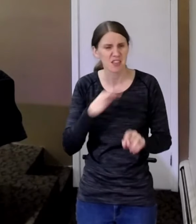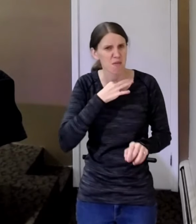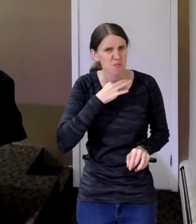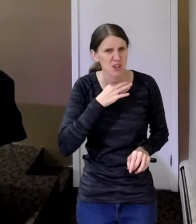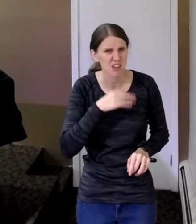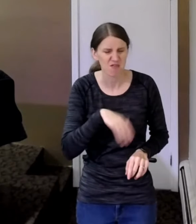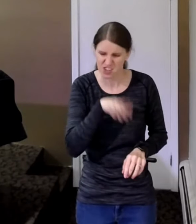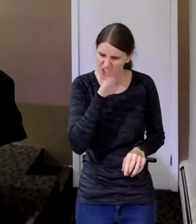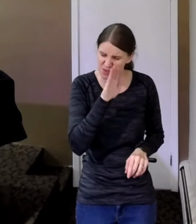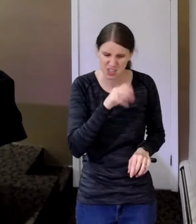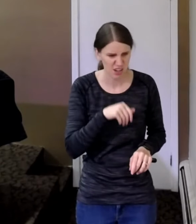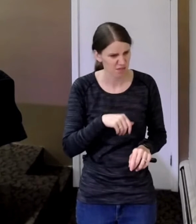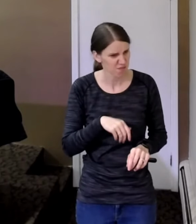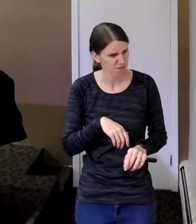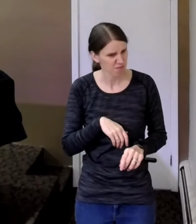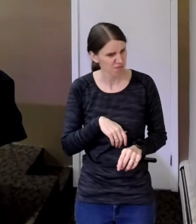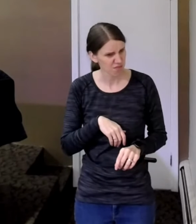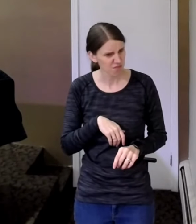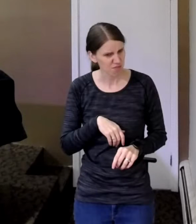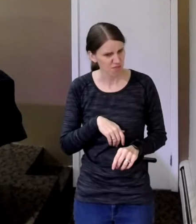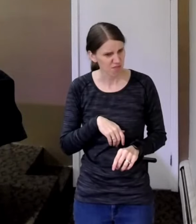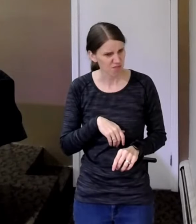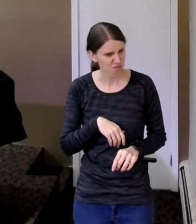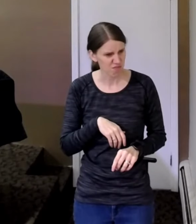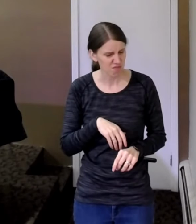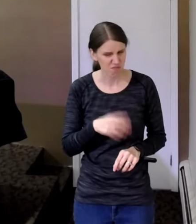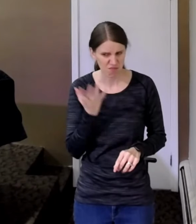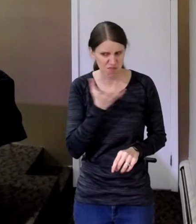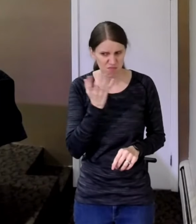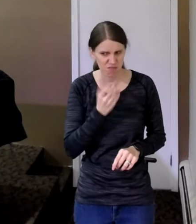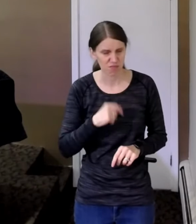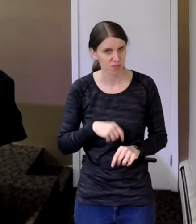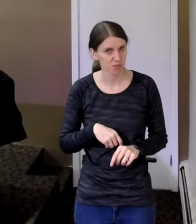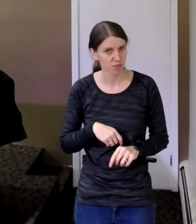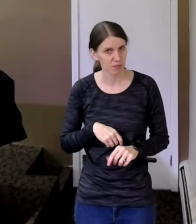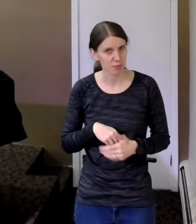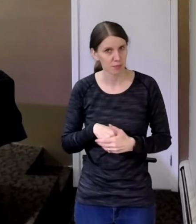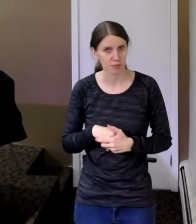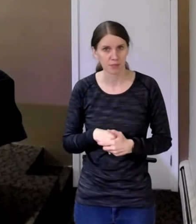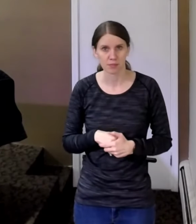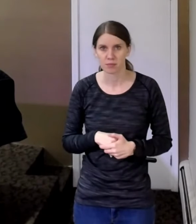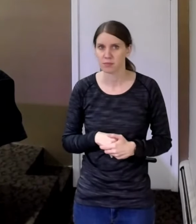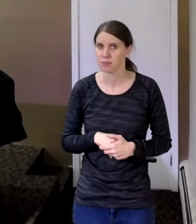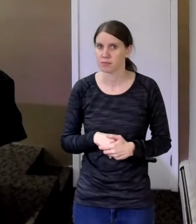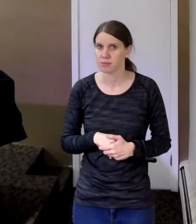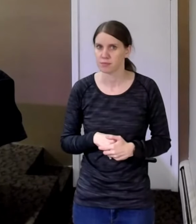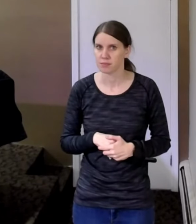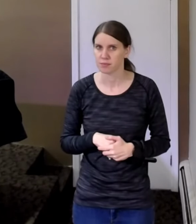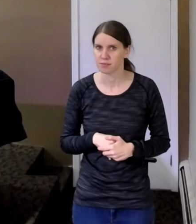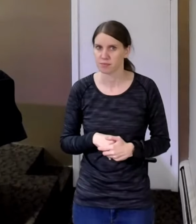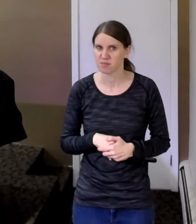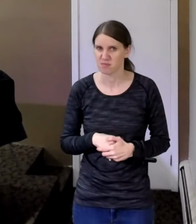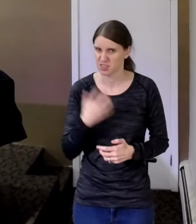upset. They were sore displeased, which means they got really